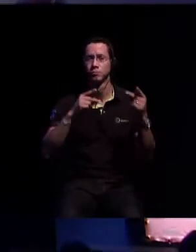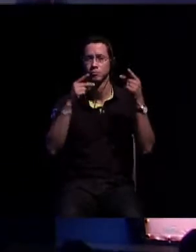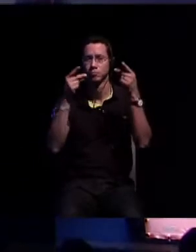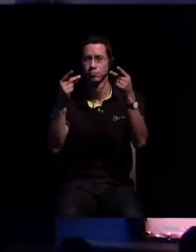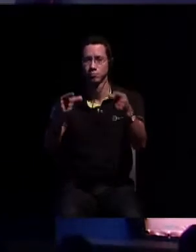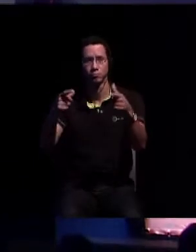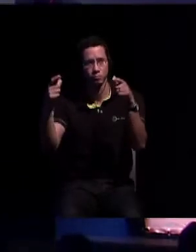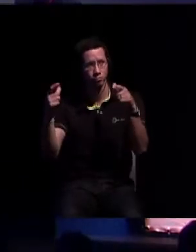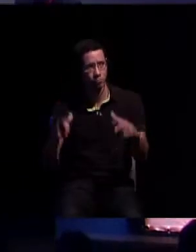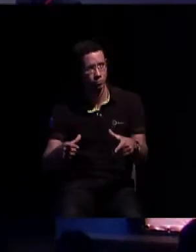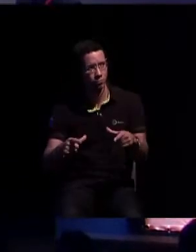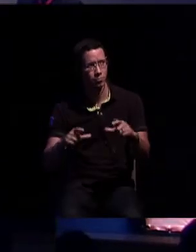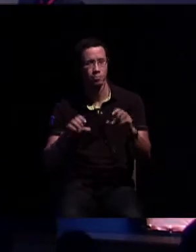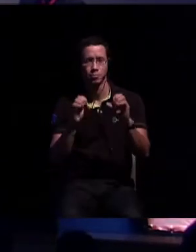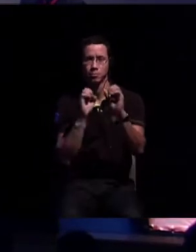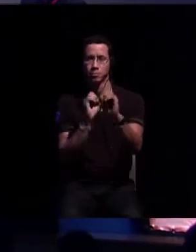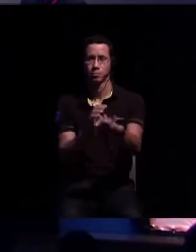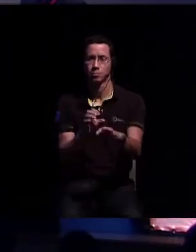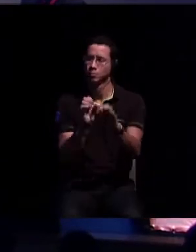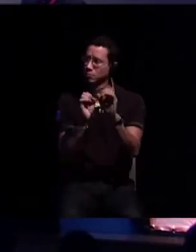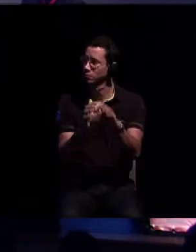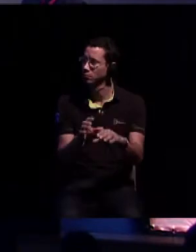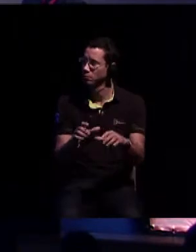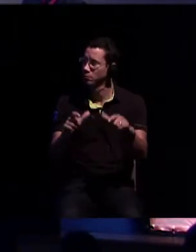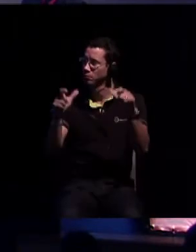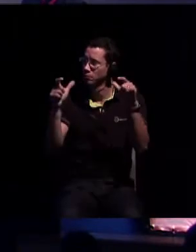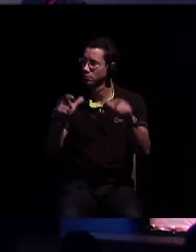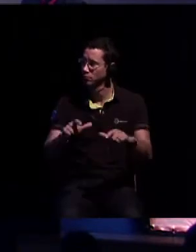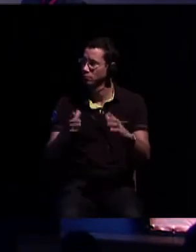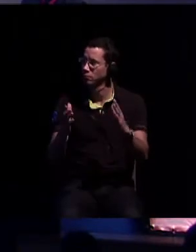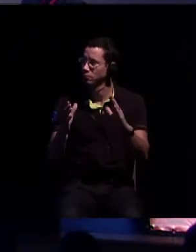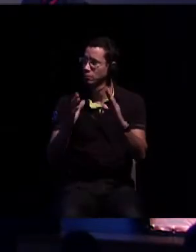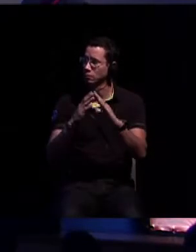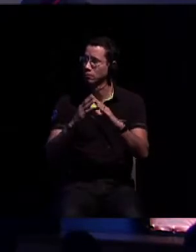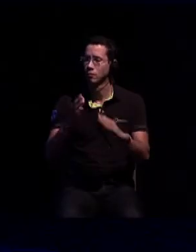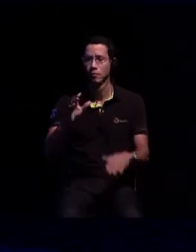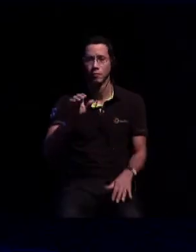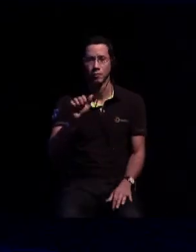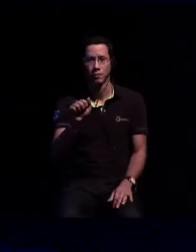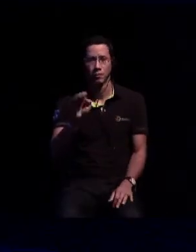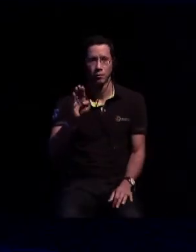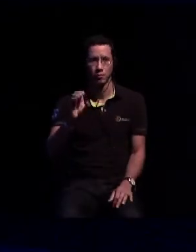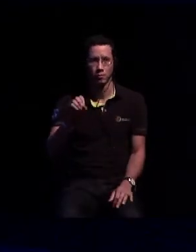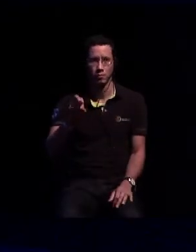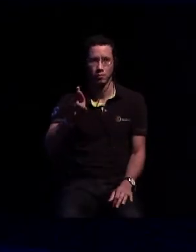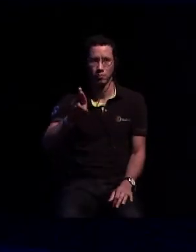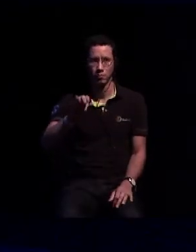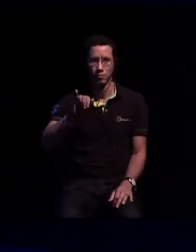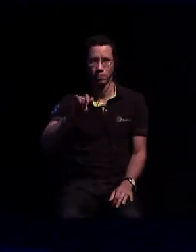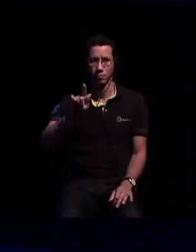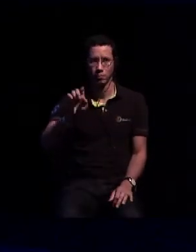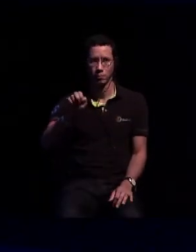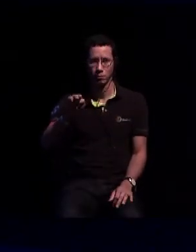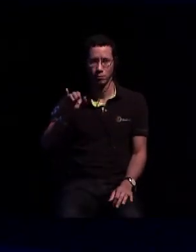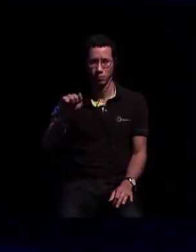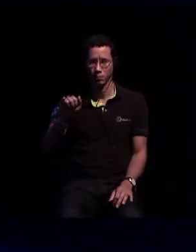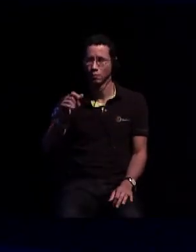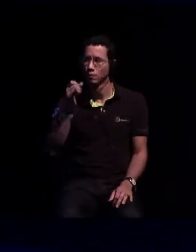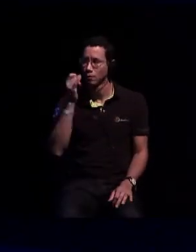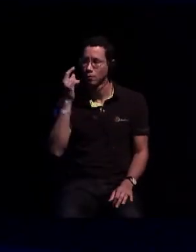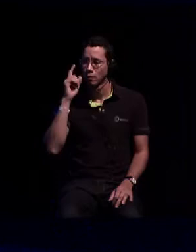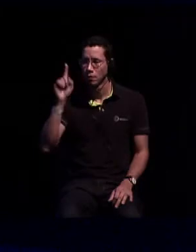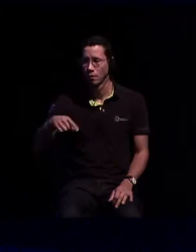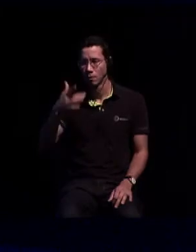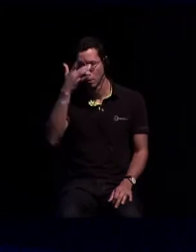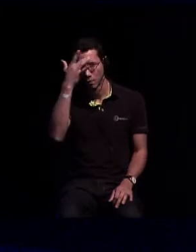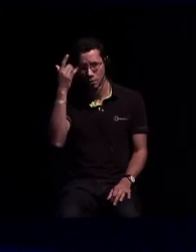local Aboriginal people run. The people are called the Ngurundjeri people. And they changed my life. The work that I do now has been influenced by them. Had I